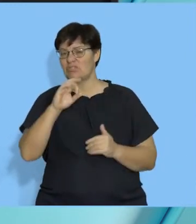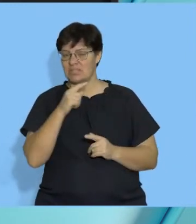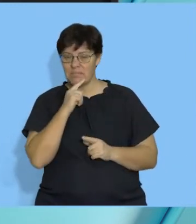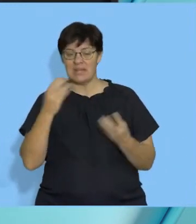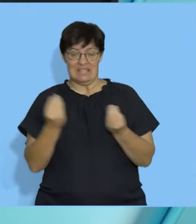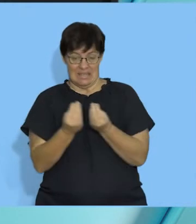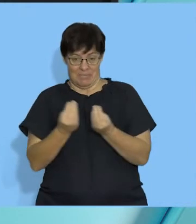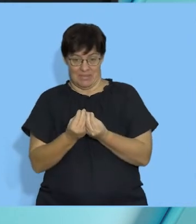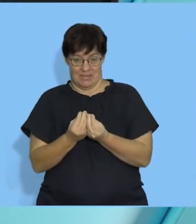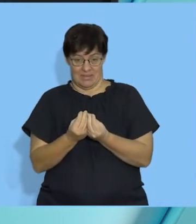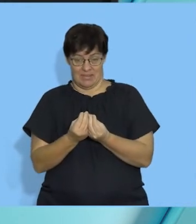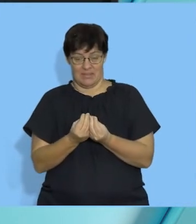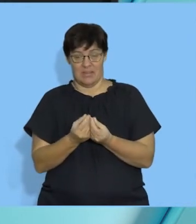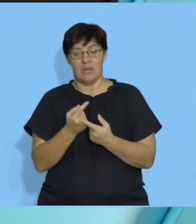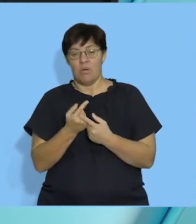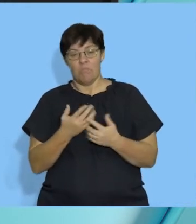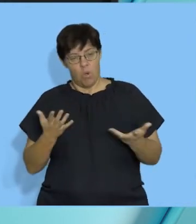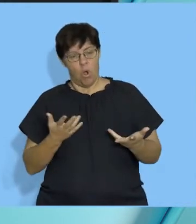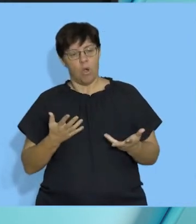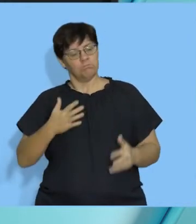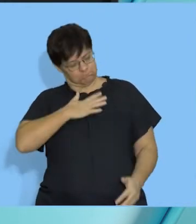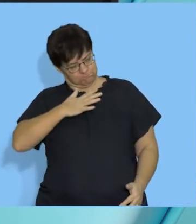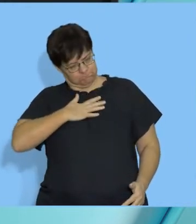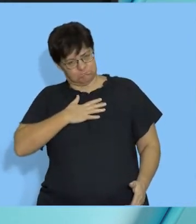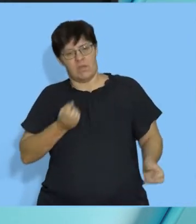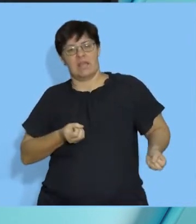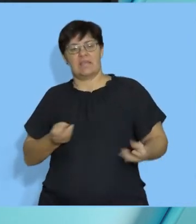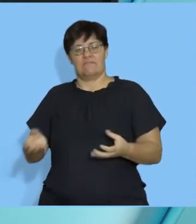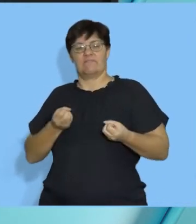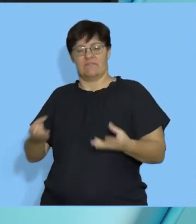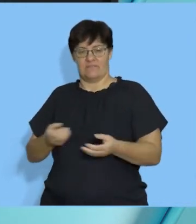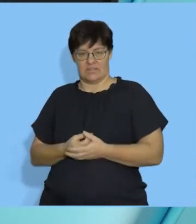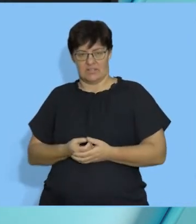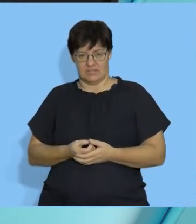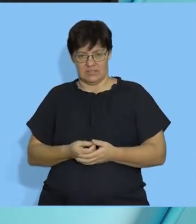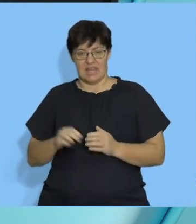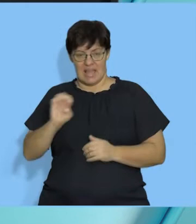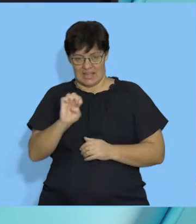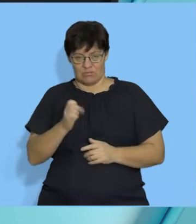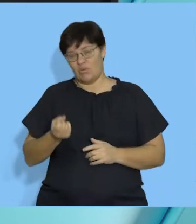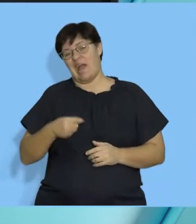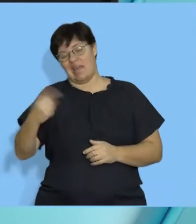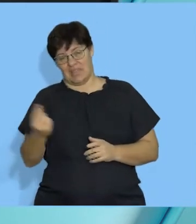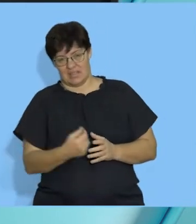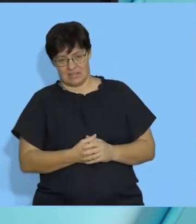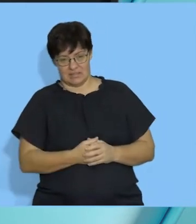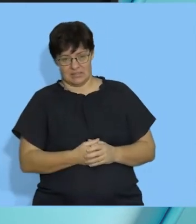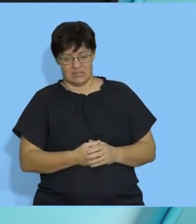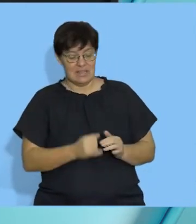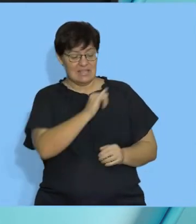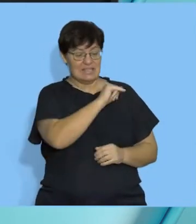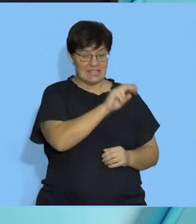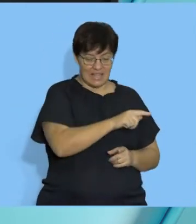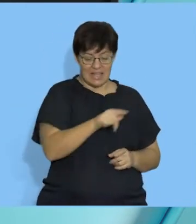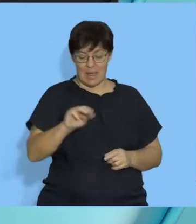shows, more readiness or willingness, rather, to donate electrons to another. So if you compare zinc and